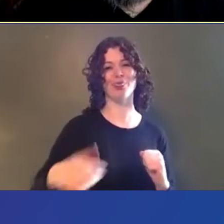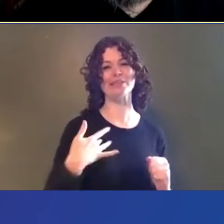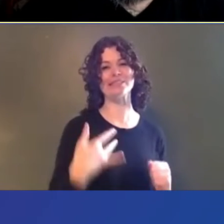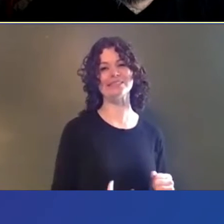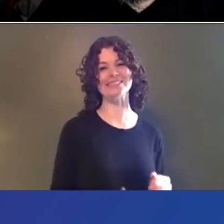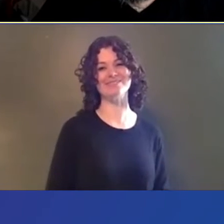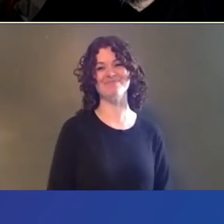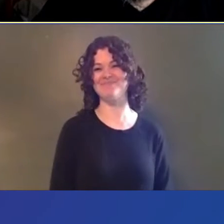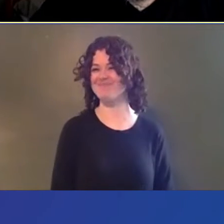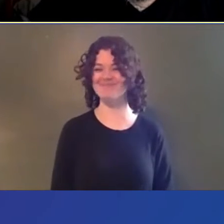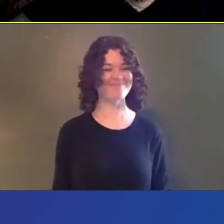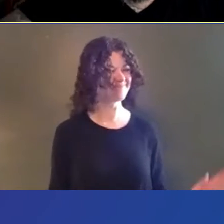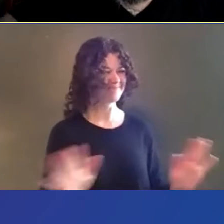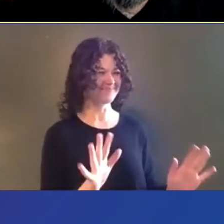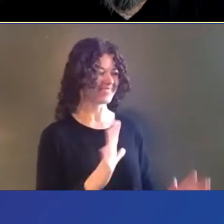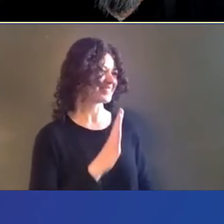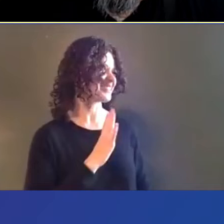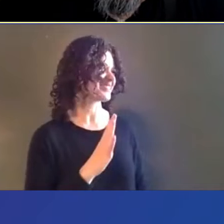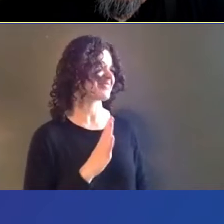That's so good.